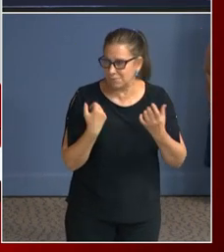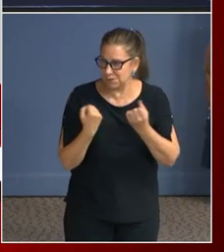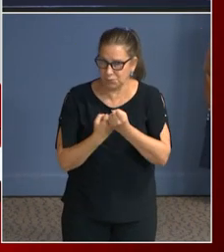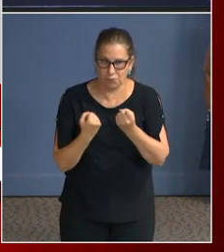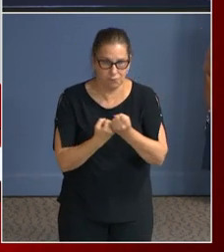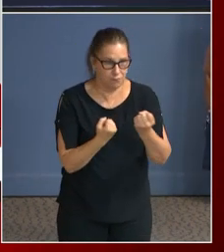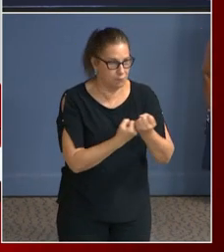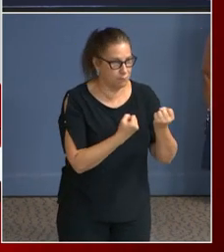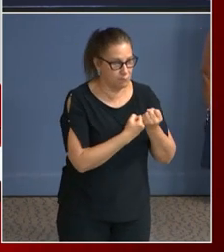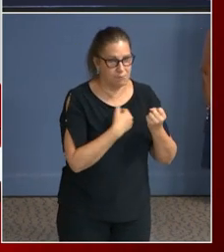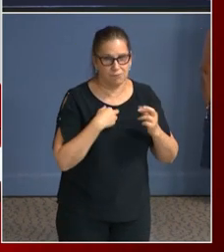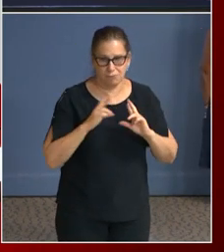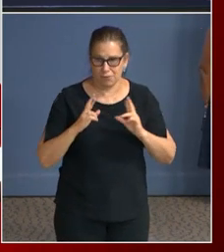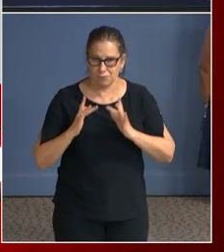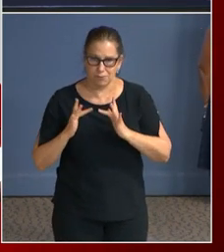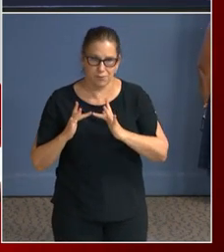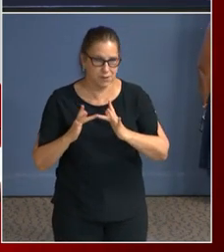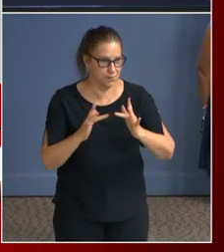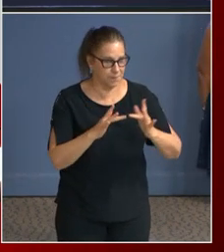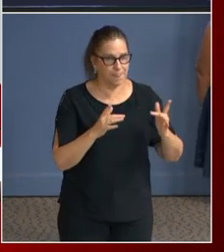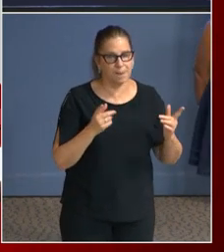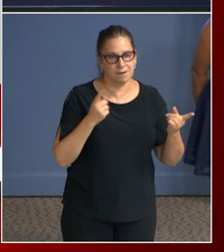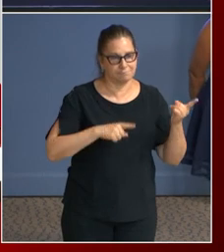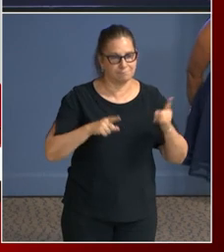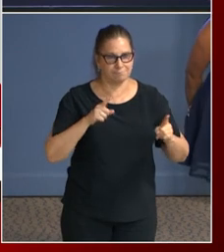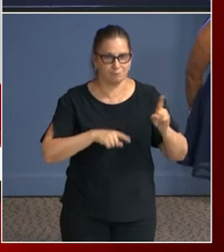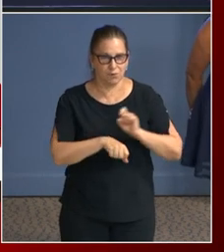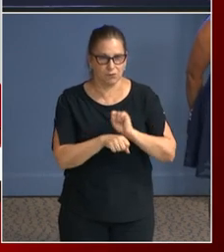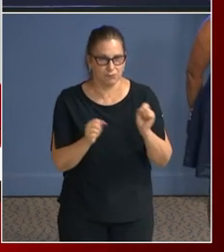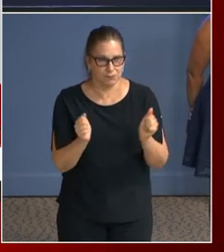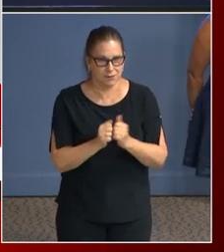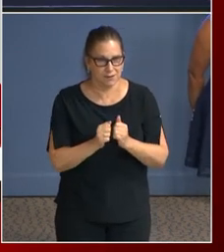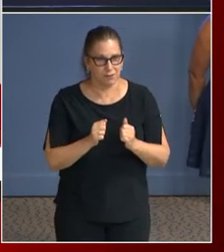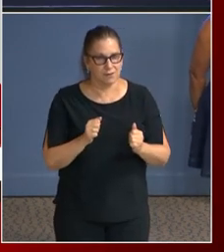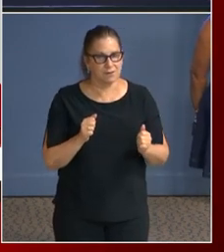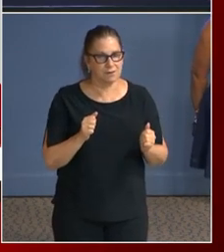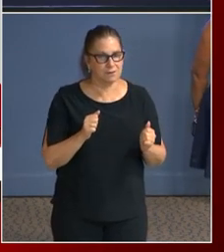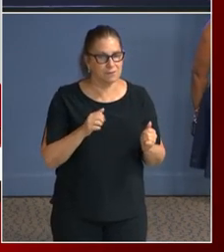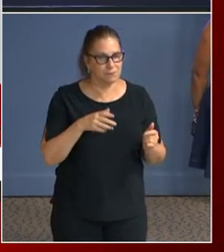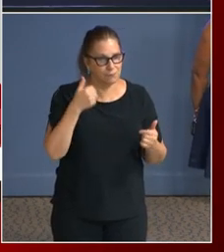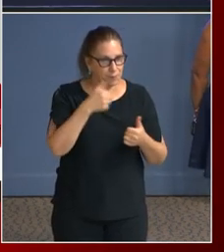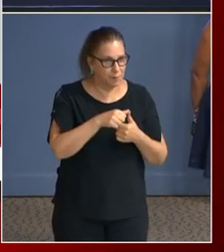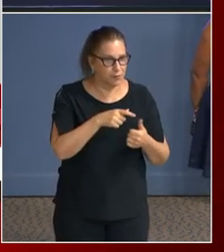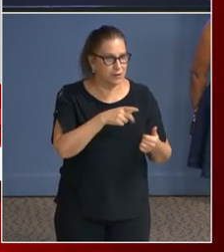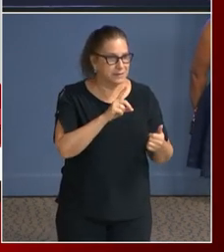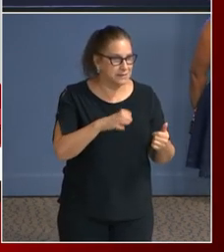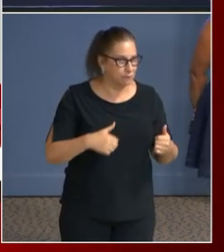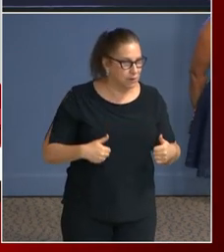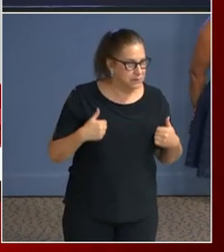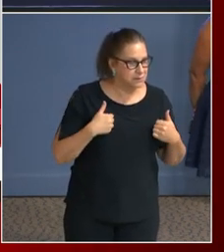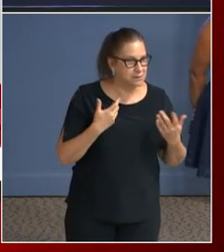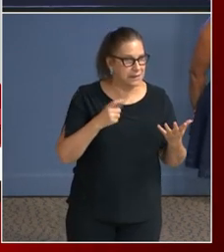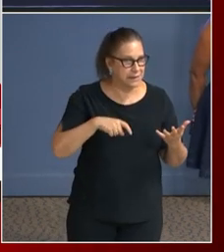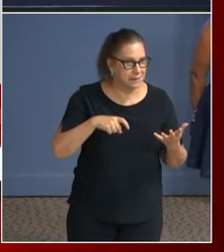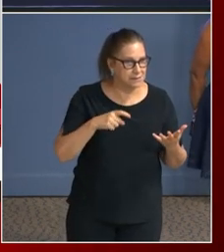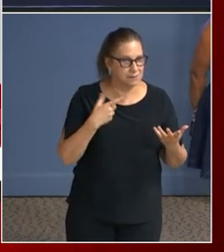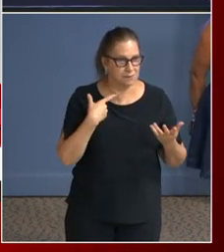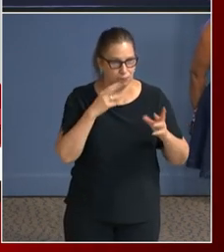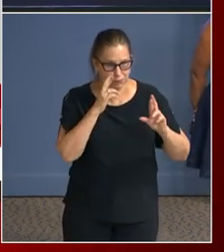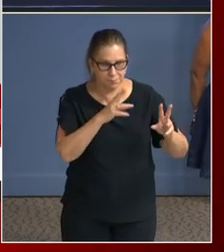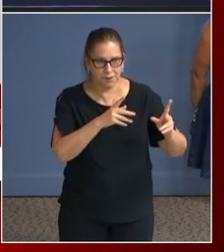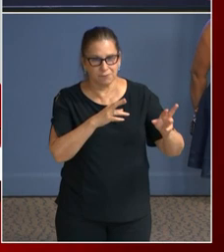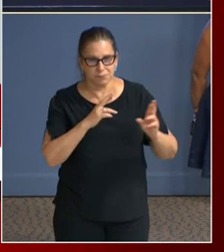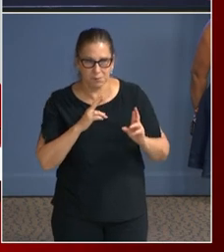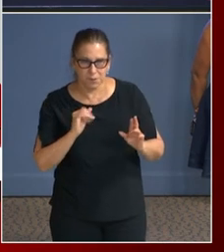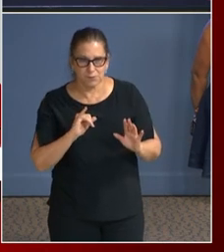and respectful to their neighbors. On the 4th of July, the DC Fire and EMS Department will be part